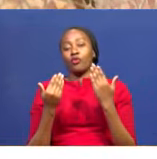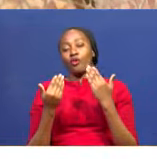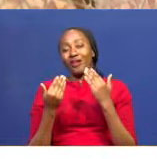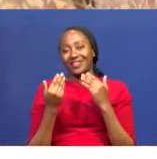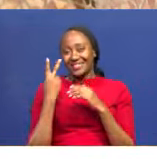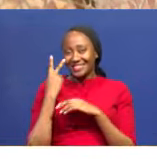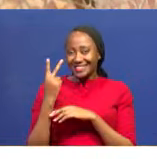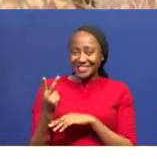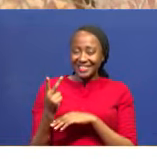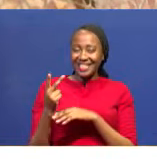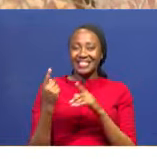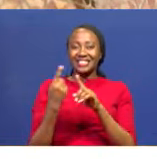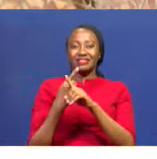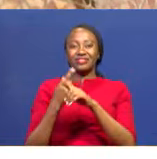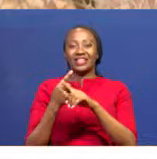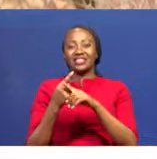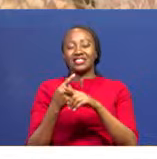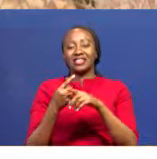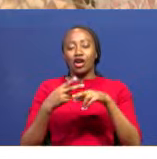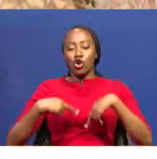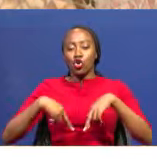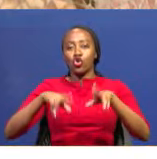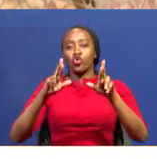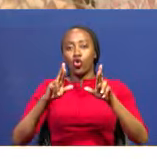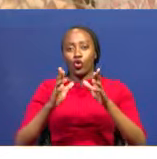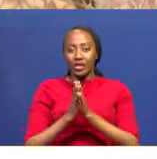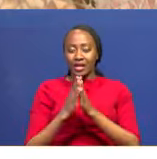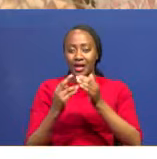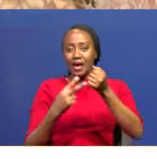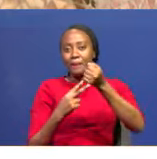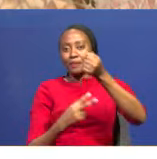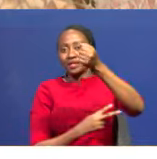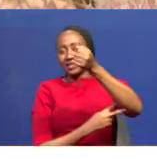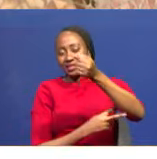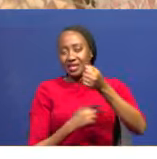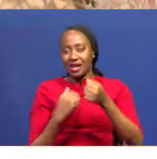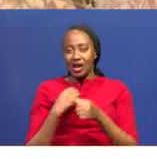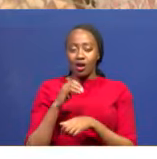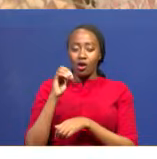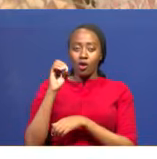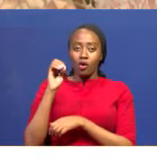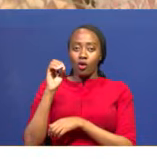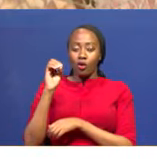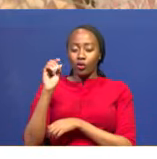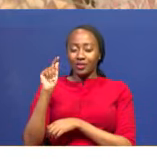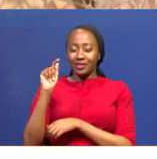building of numerous roads and bridges such as the Nyaburu, Ombasa,